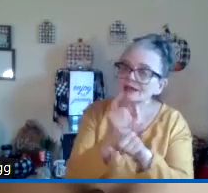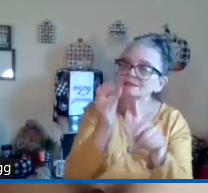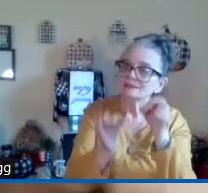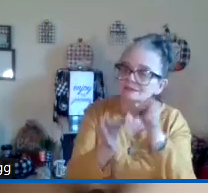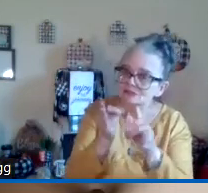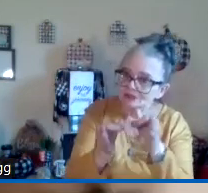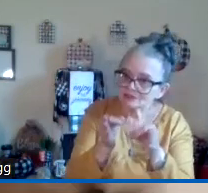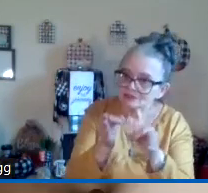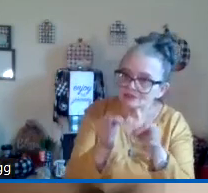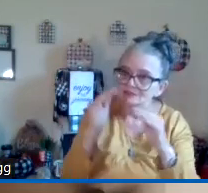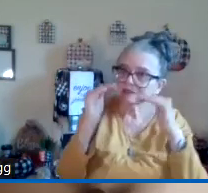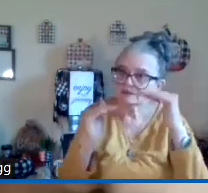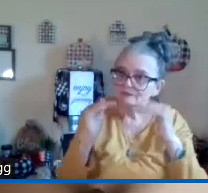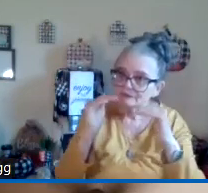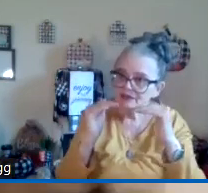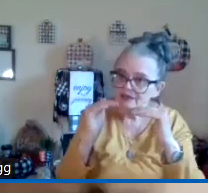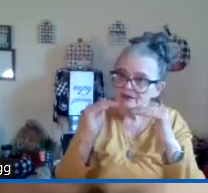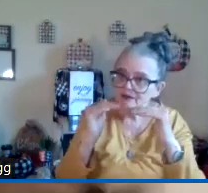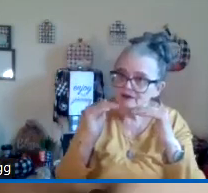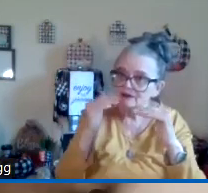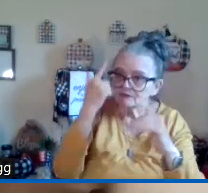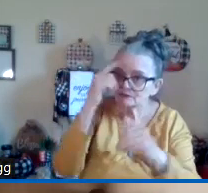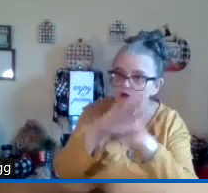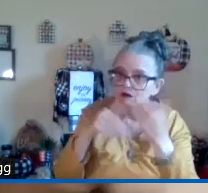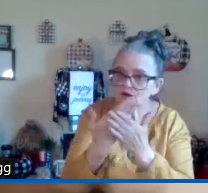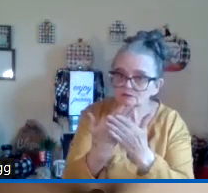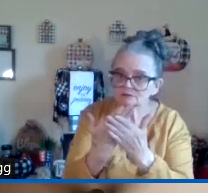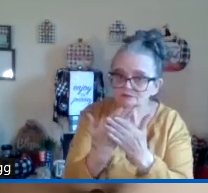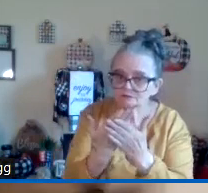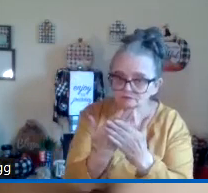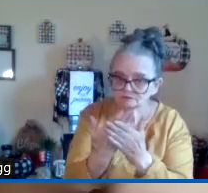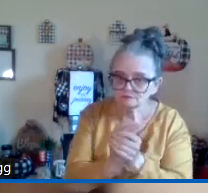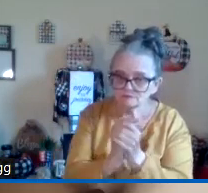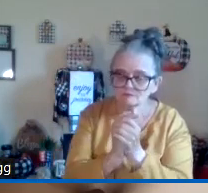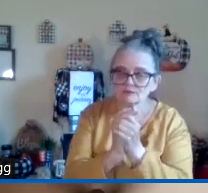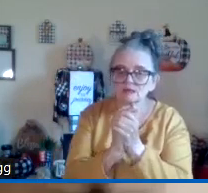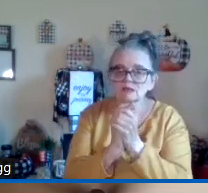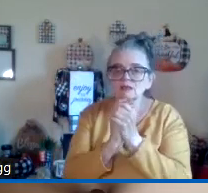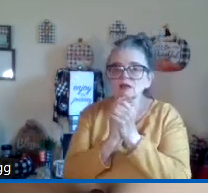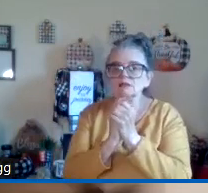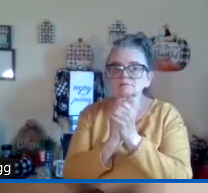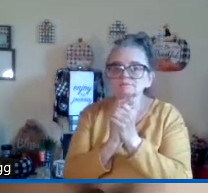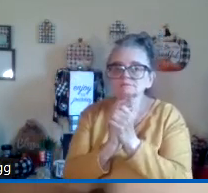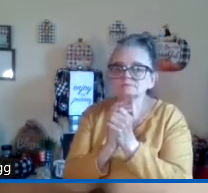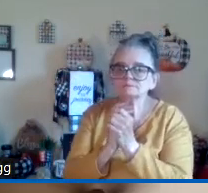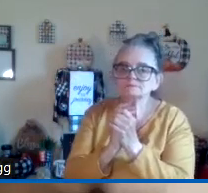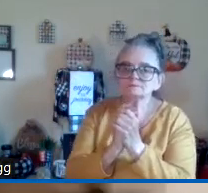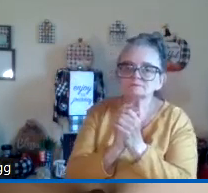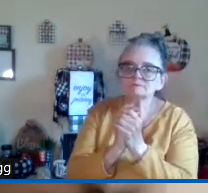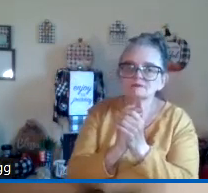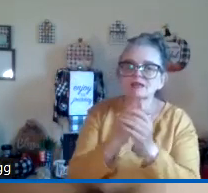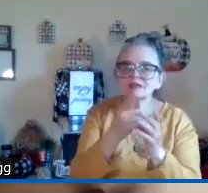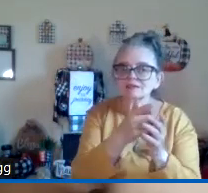The wise son, the wise child, the wise